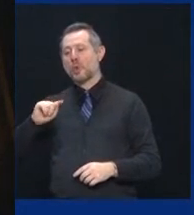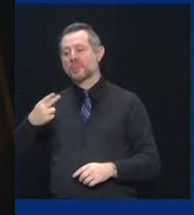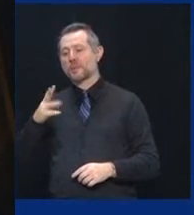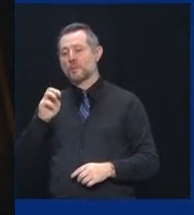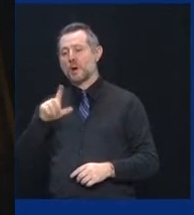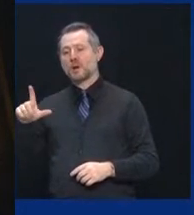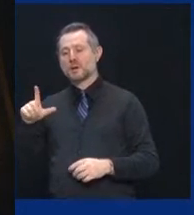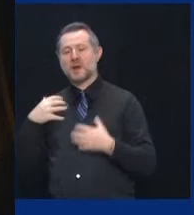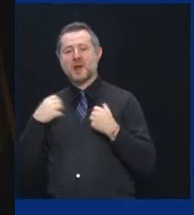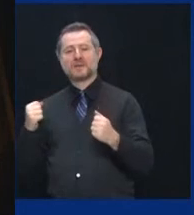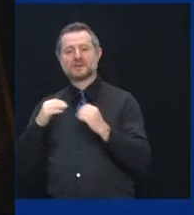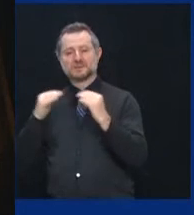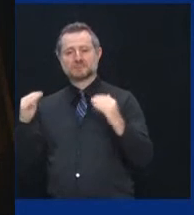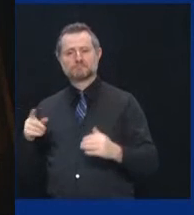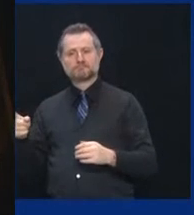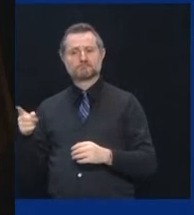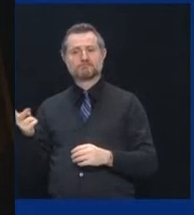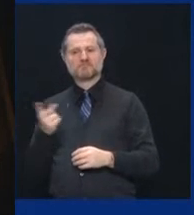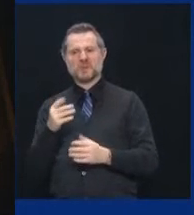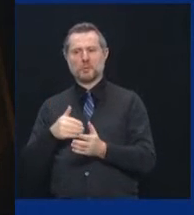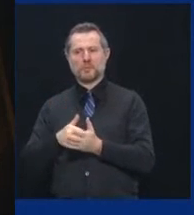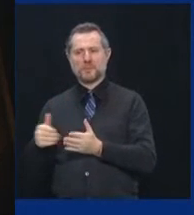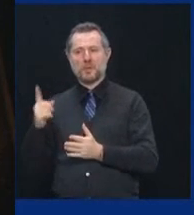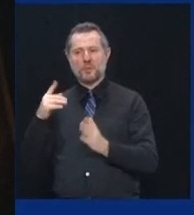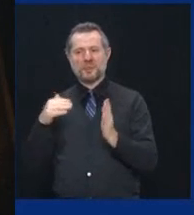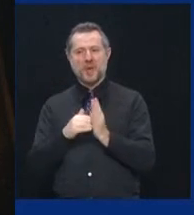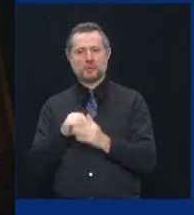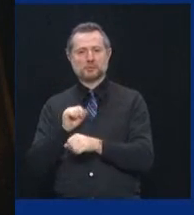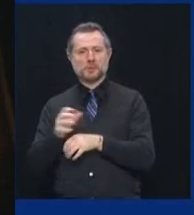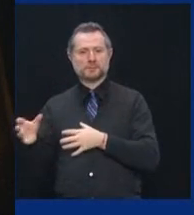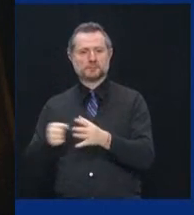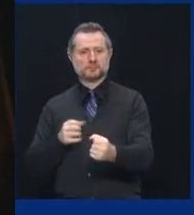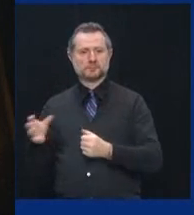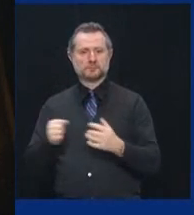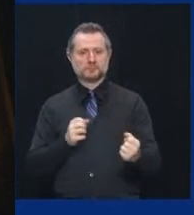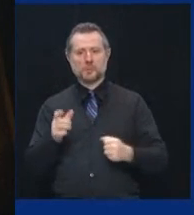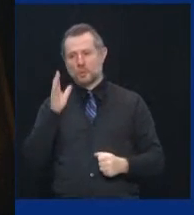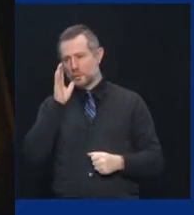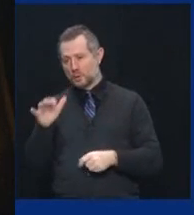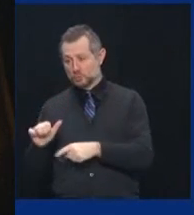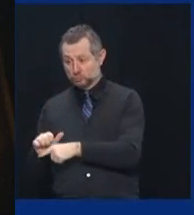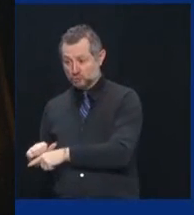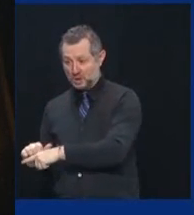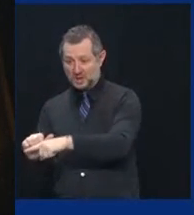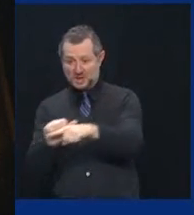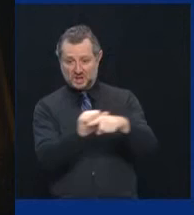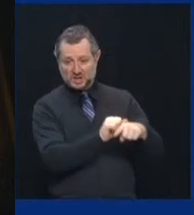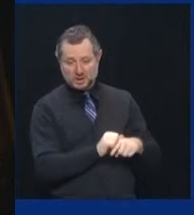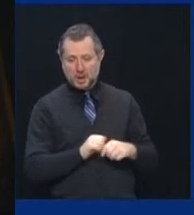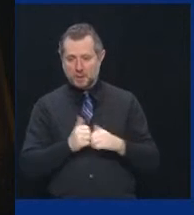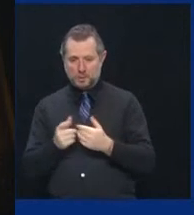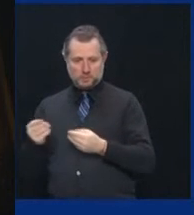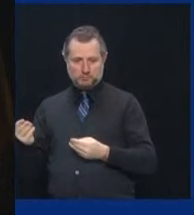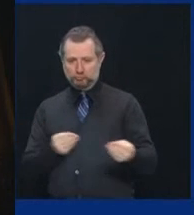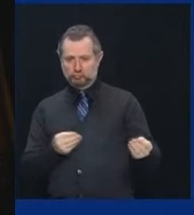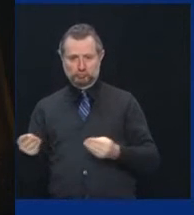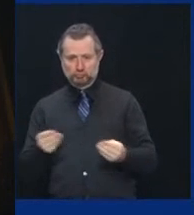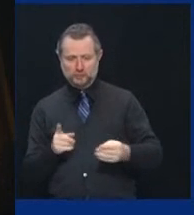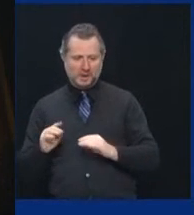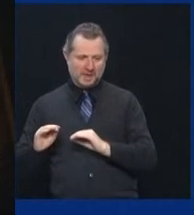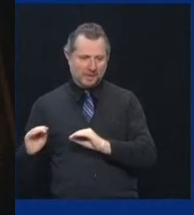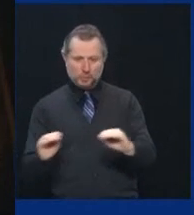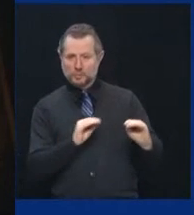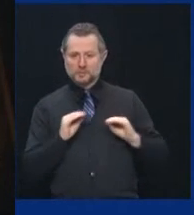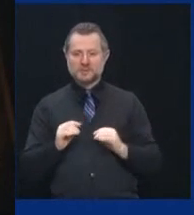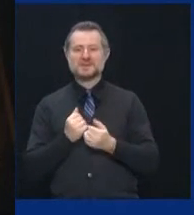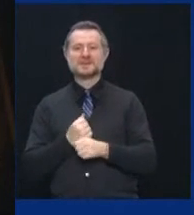serve for 1 year. They'll be trained to facilitate a statewide coordinated vaccination operation and do it safely and